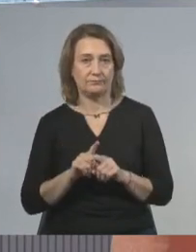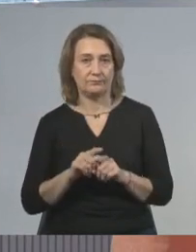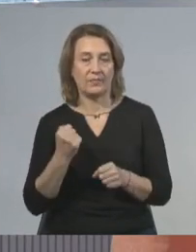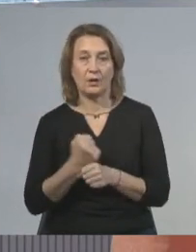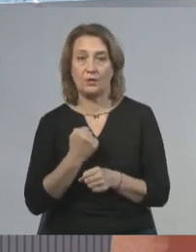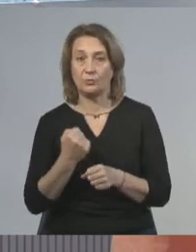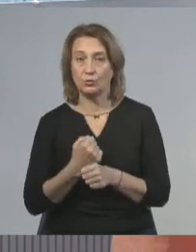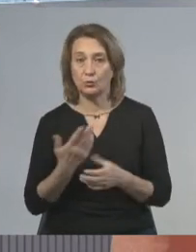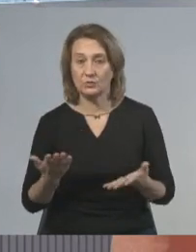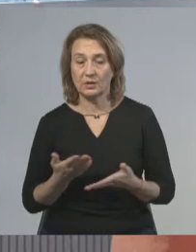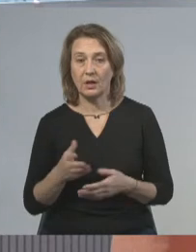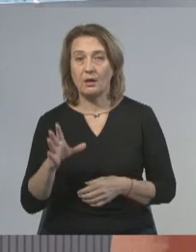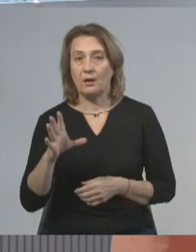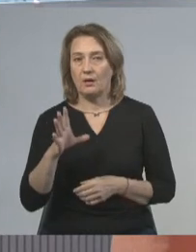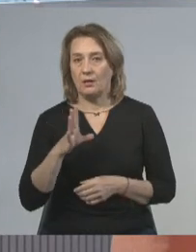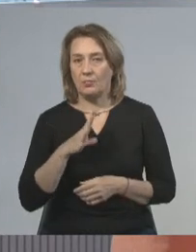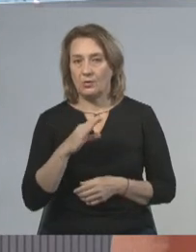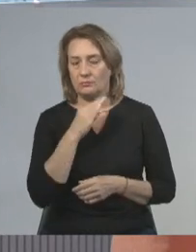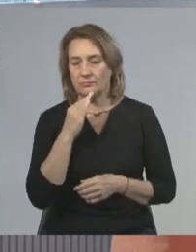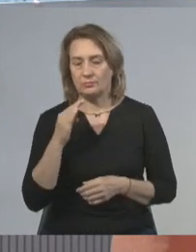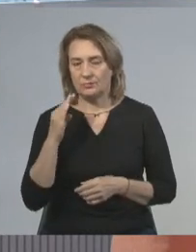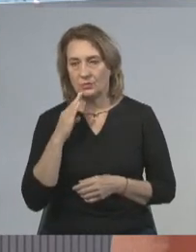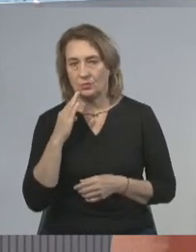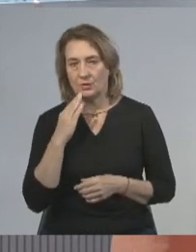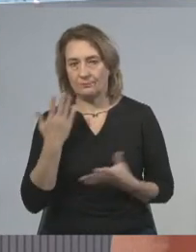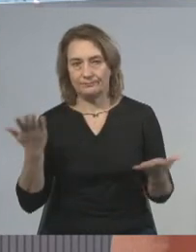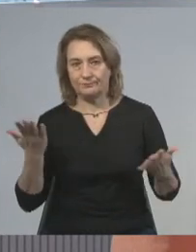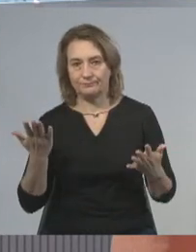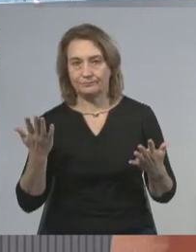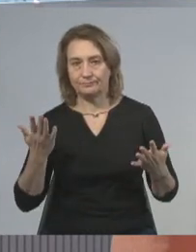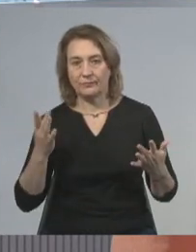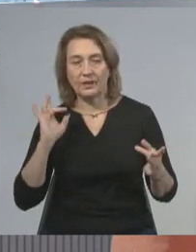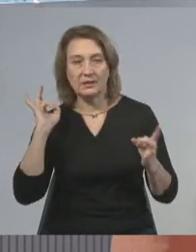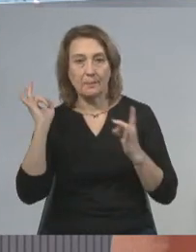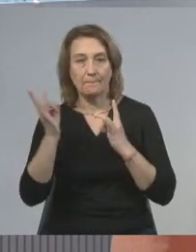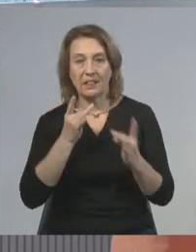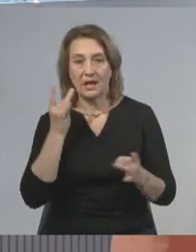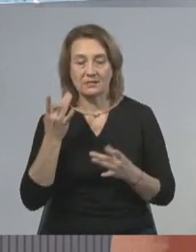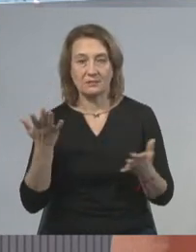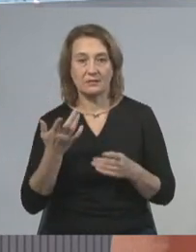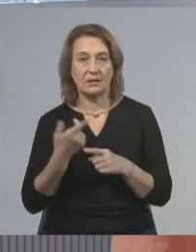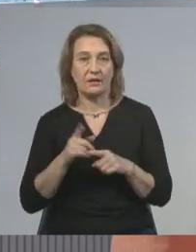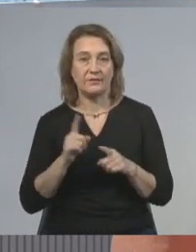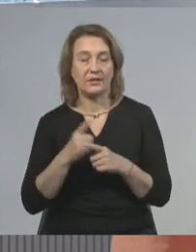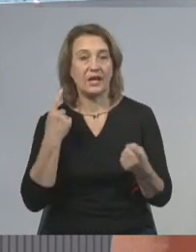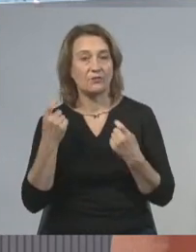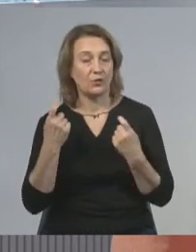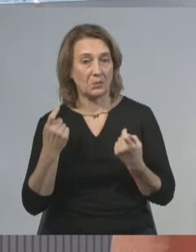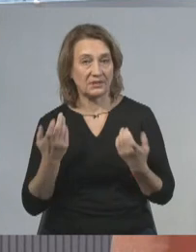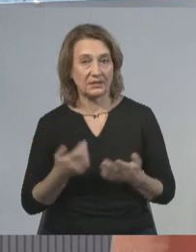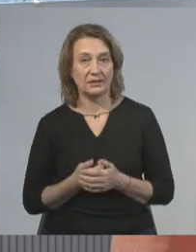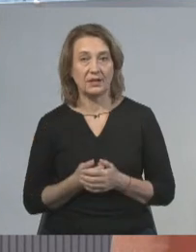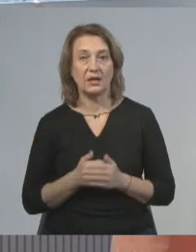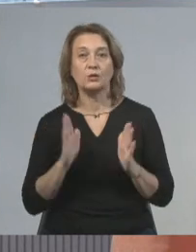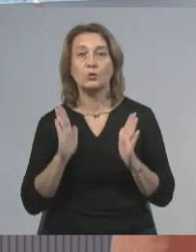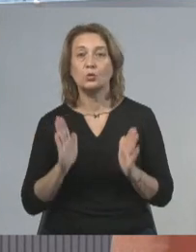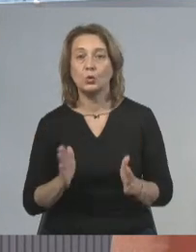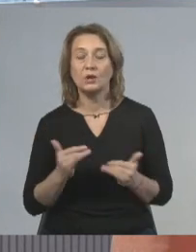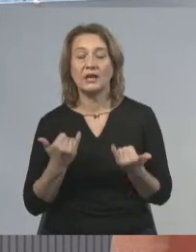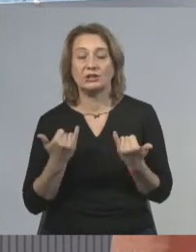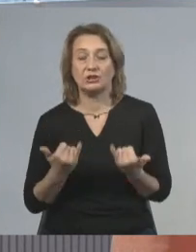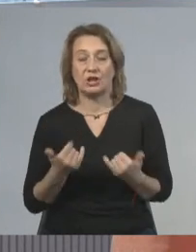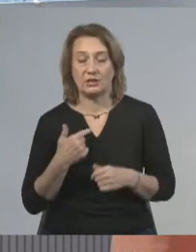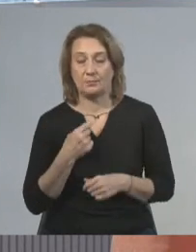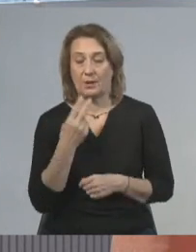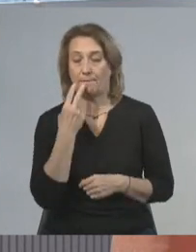but really there was like a big informational splash that was based on one position and